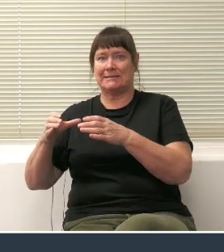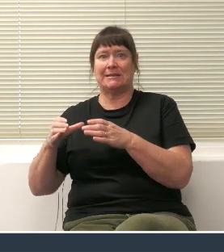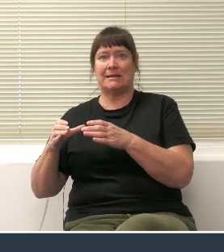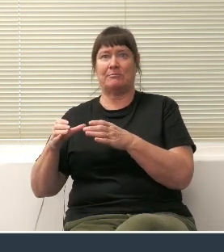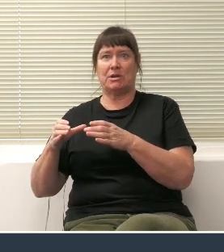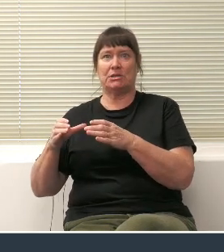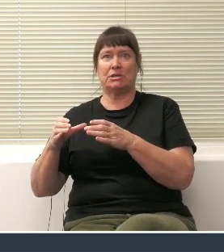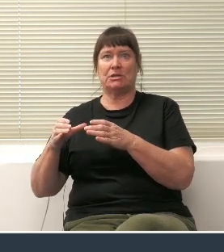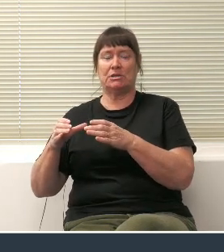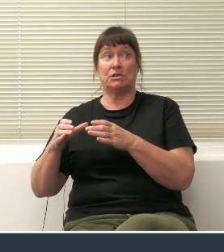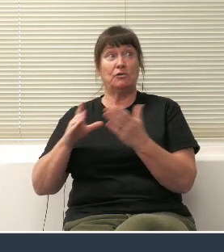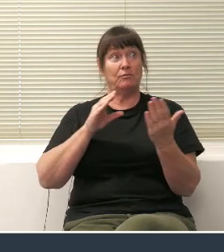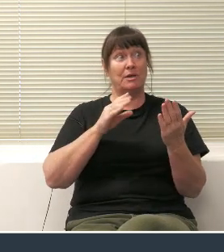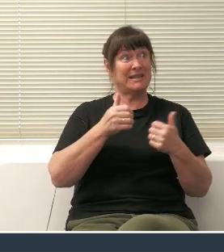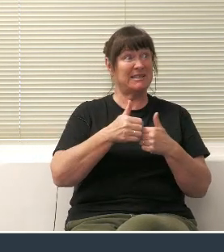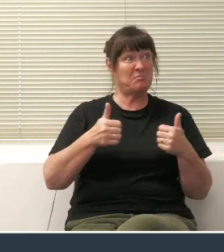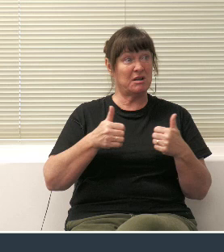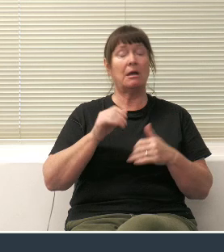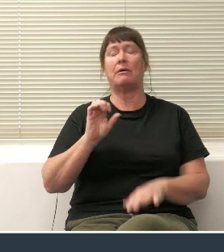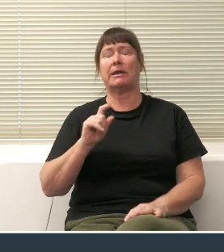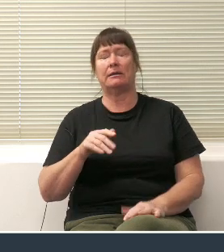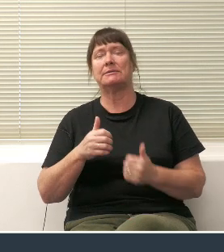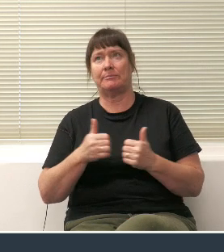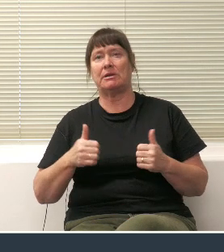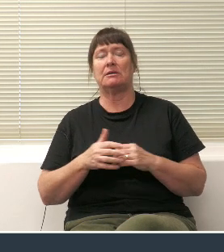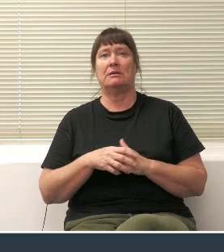for. Has that been done separately? Okay.